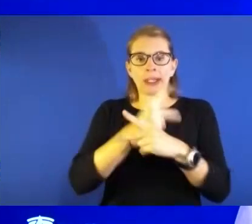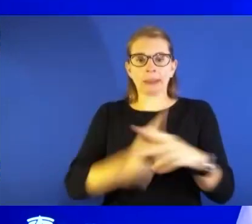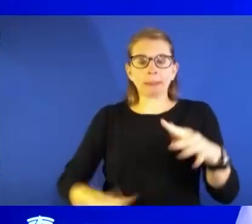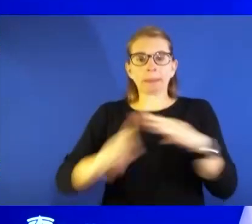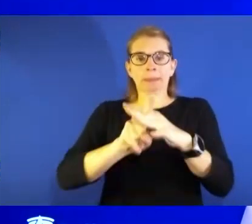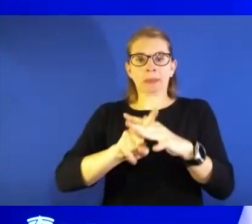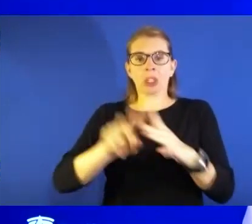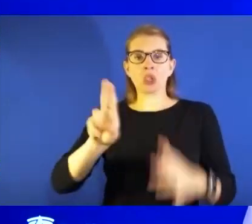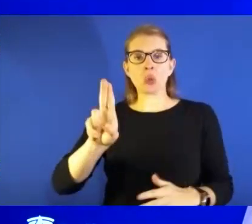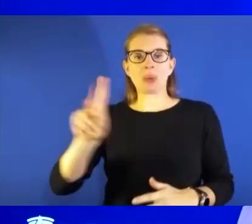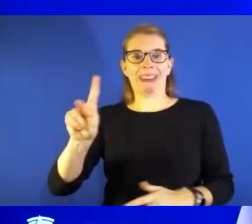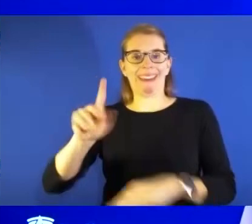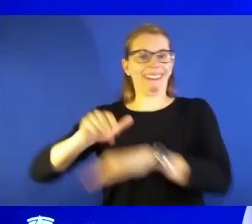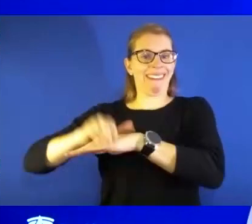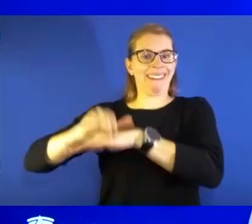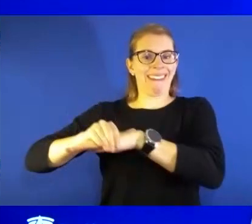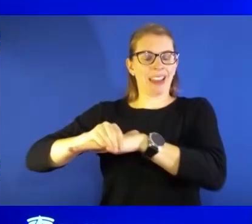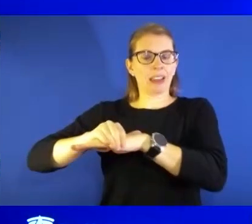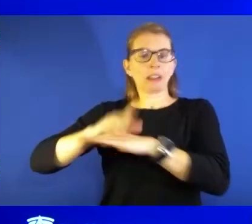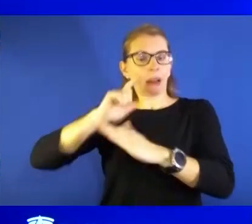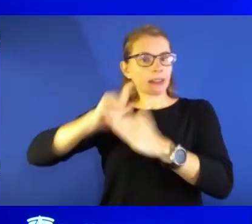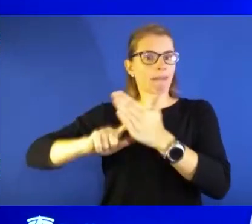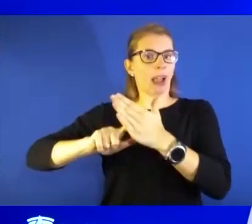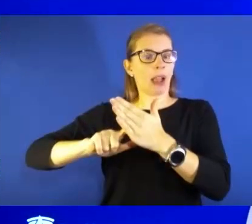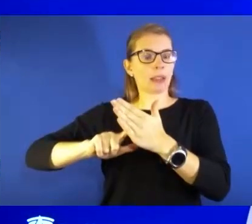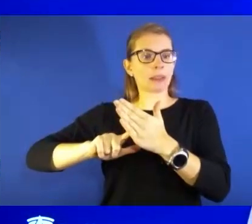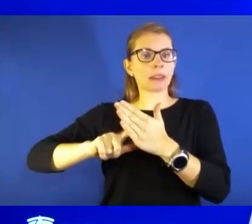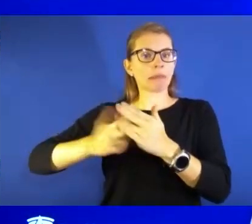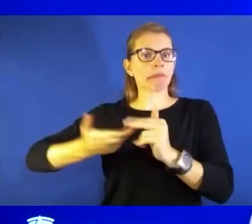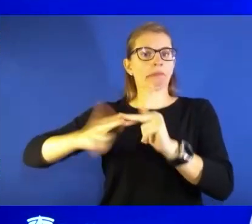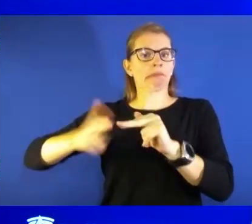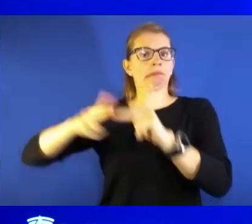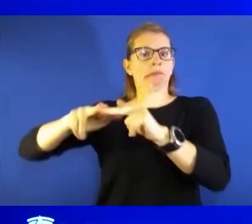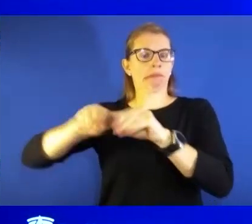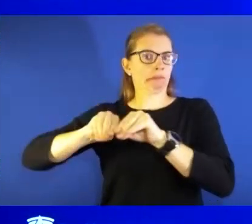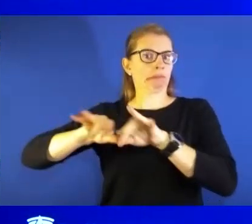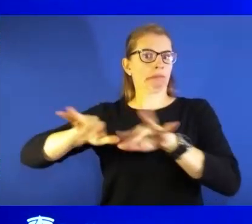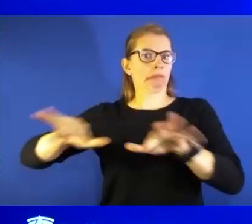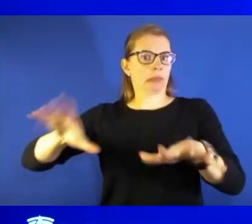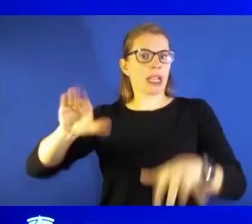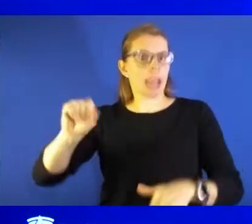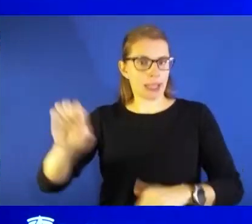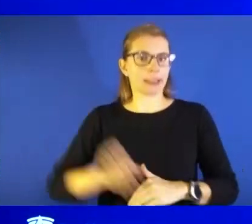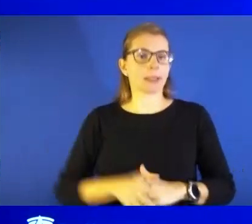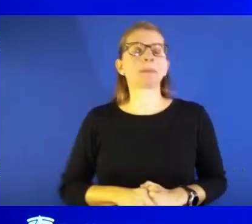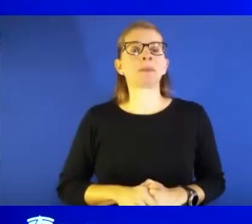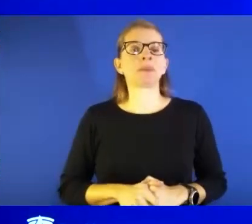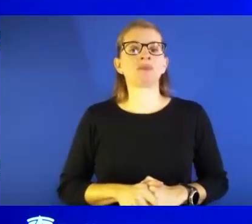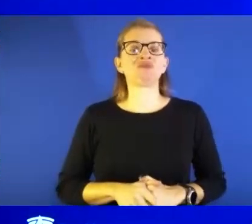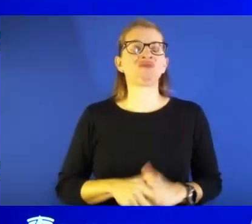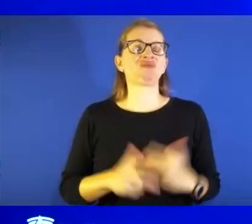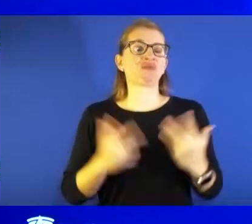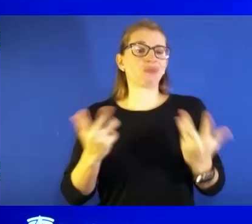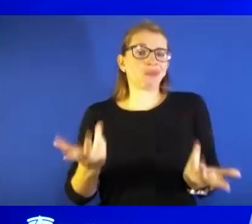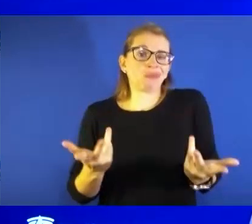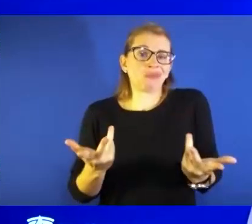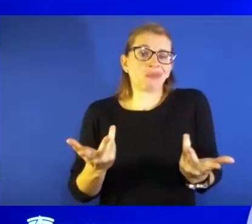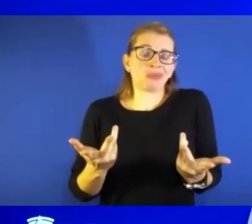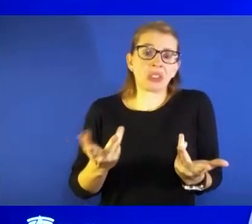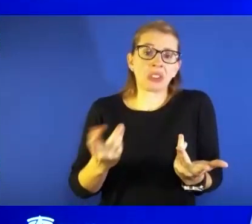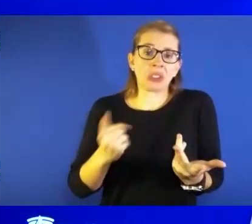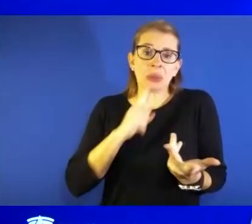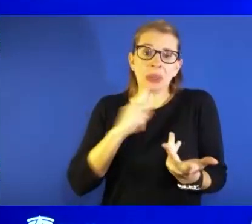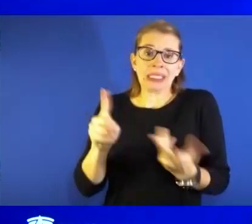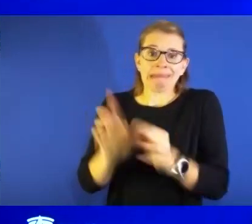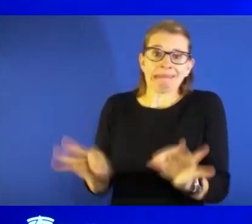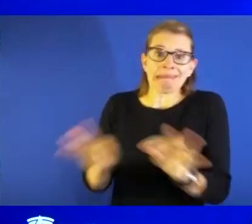just kind of increased in proportion in the number of cases. But what is the real significance of that? We know also that England has kind